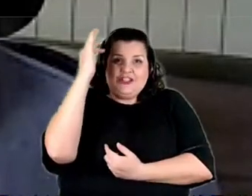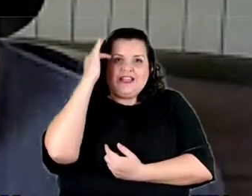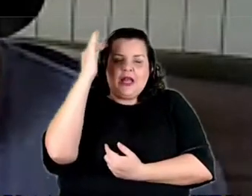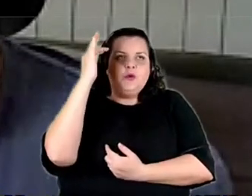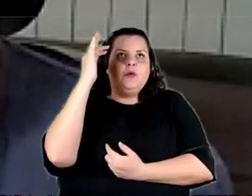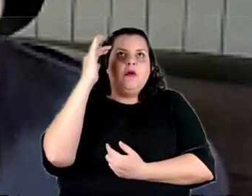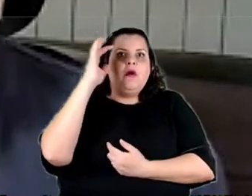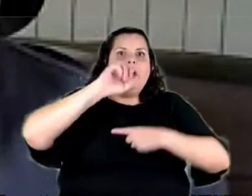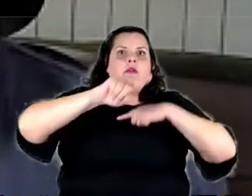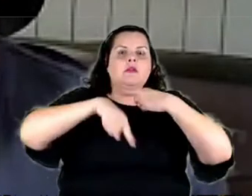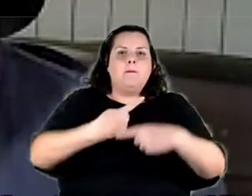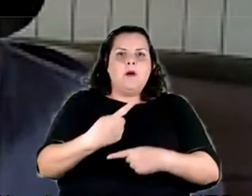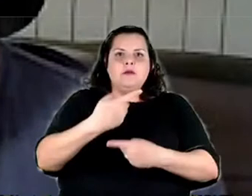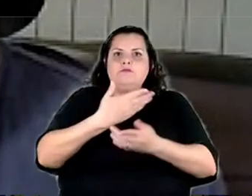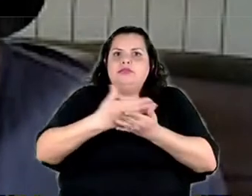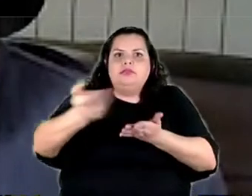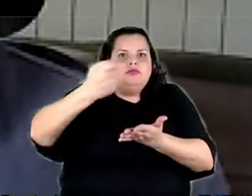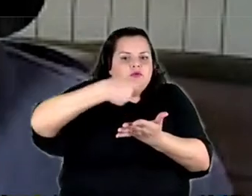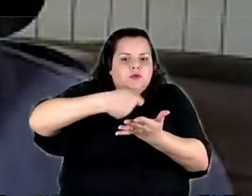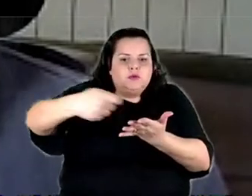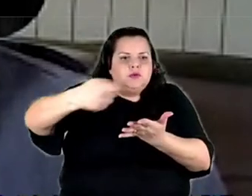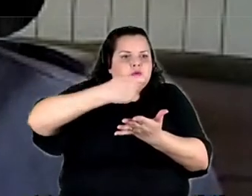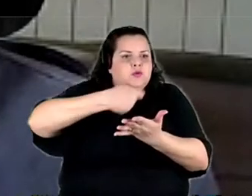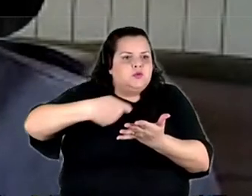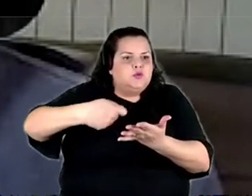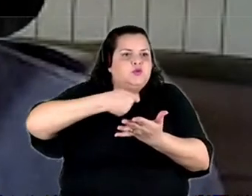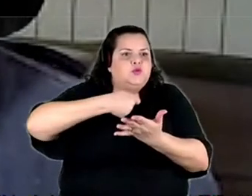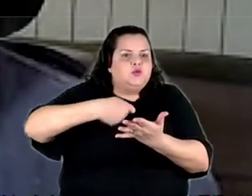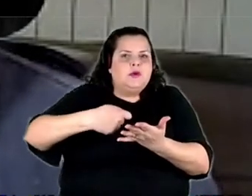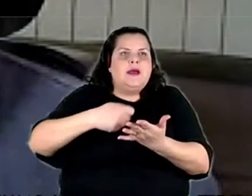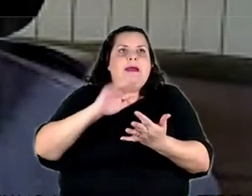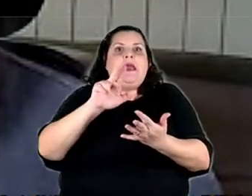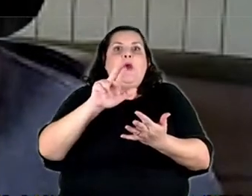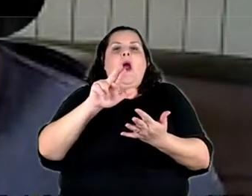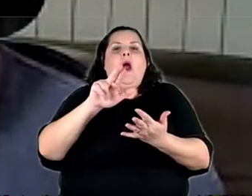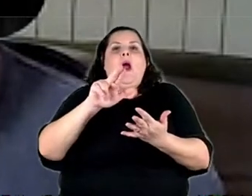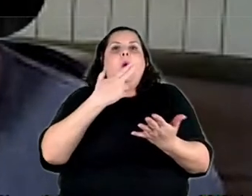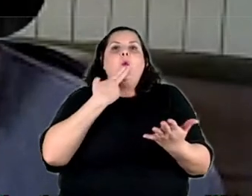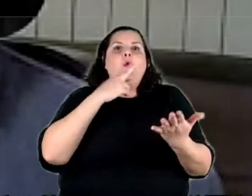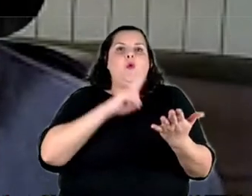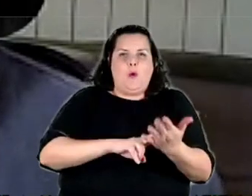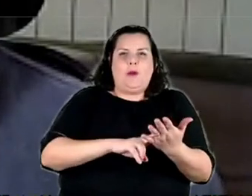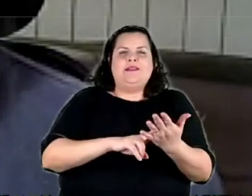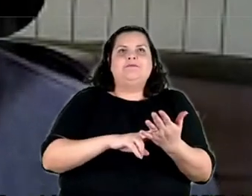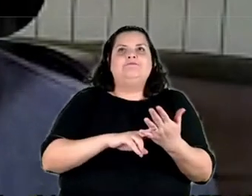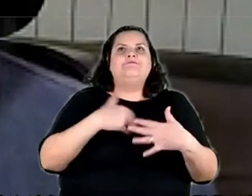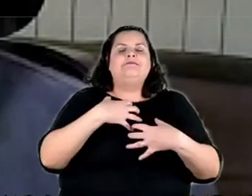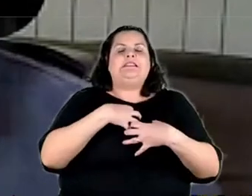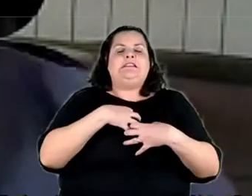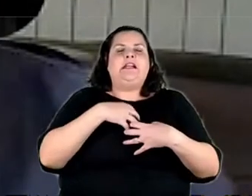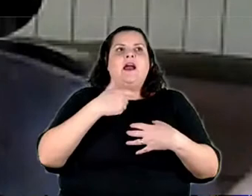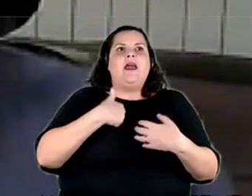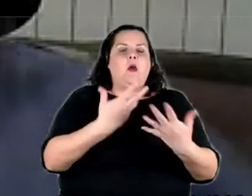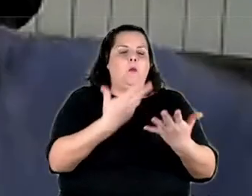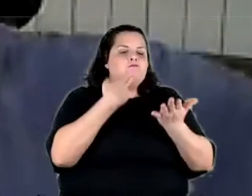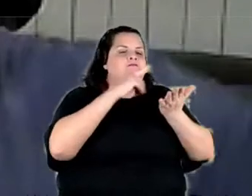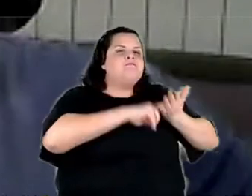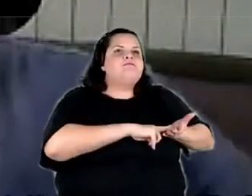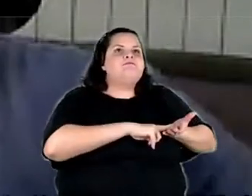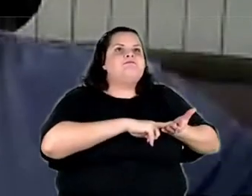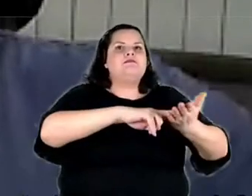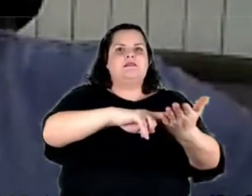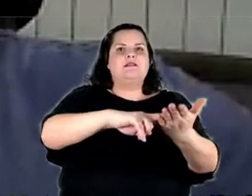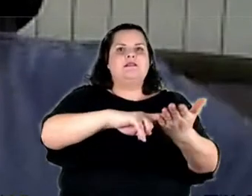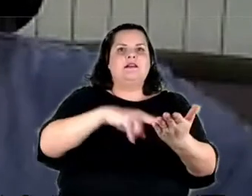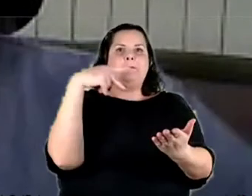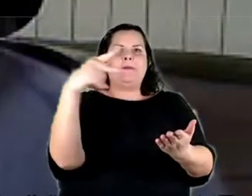letter. Dear neighbor, I don't know your name. I don't know anything about you, but we're so intimate. We can